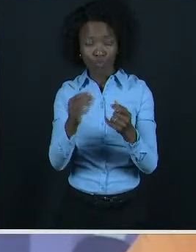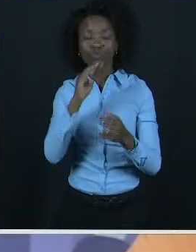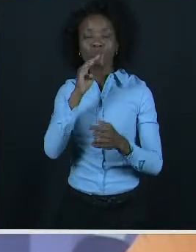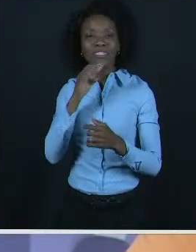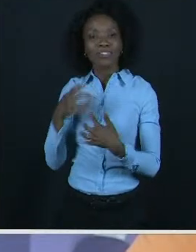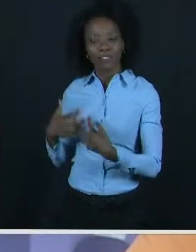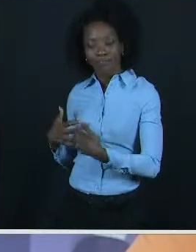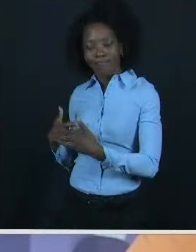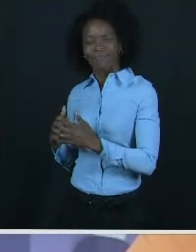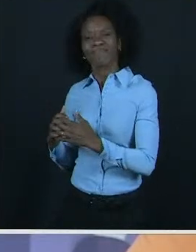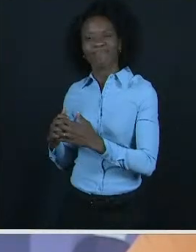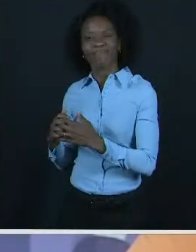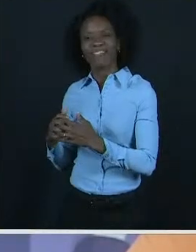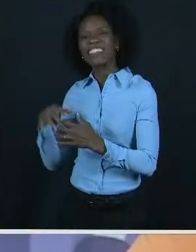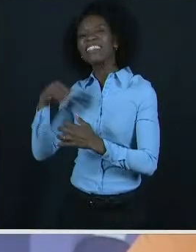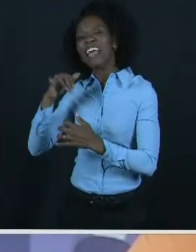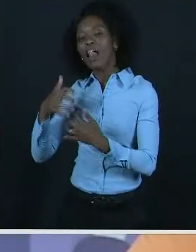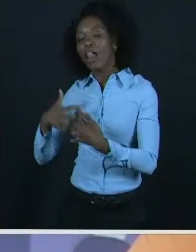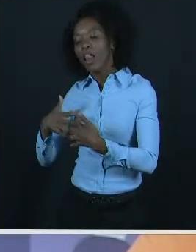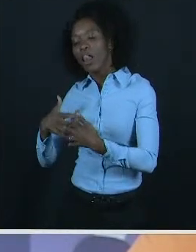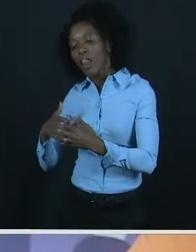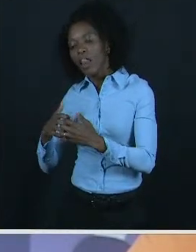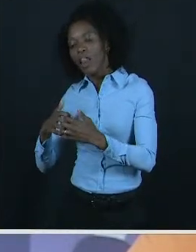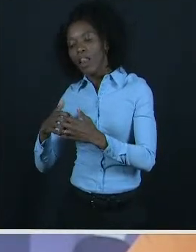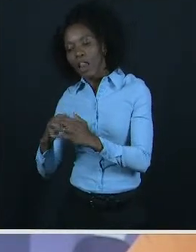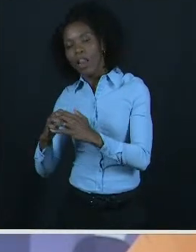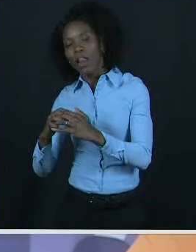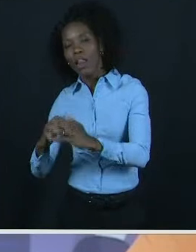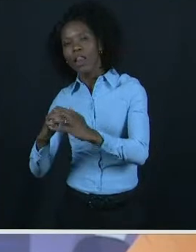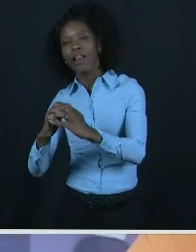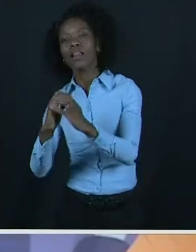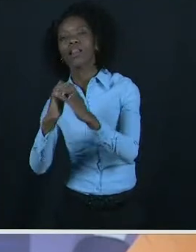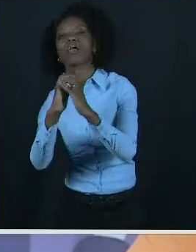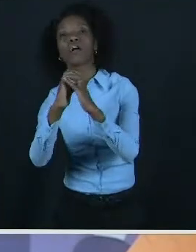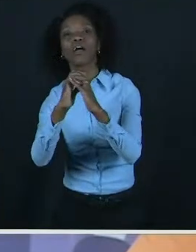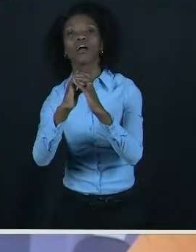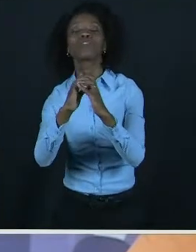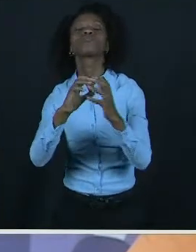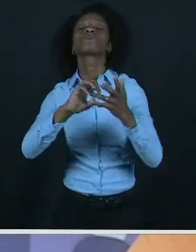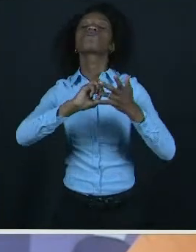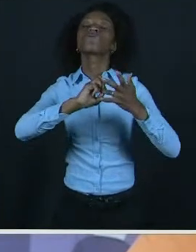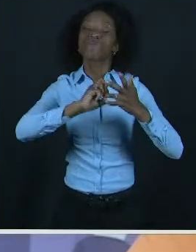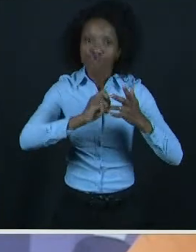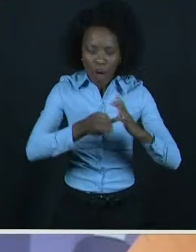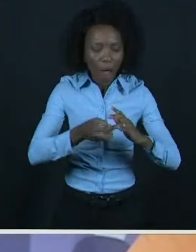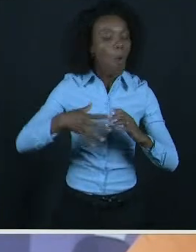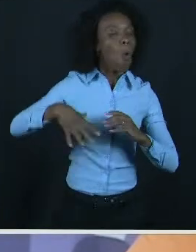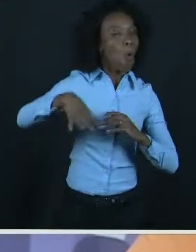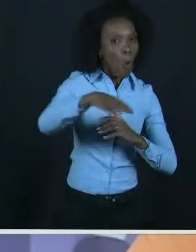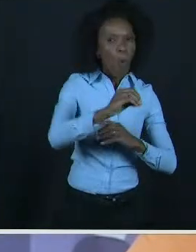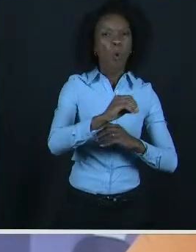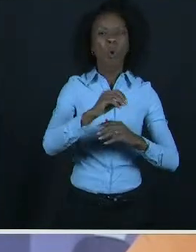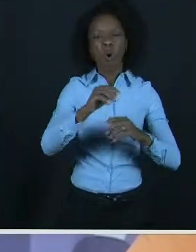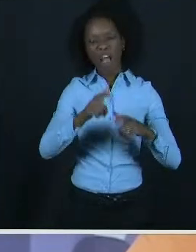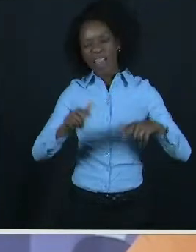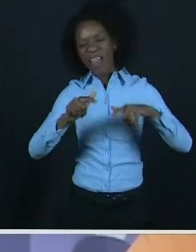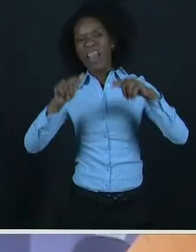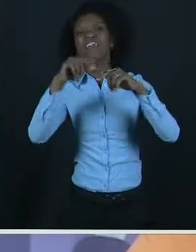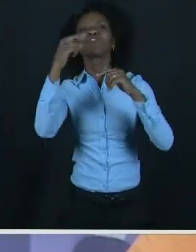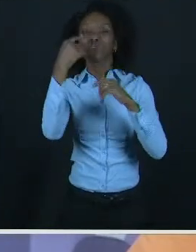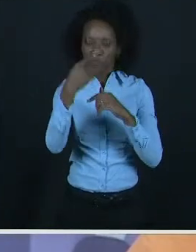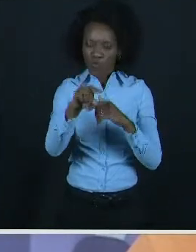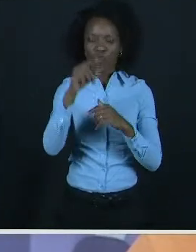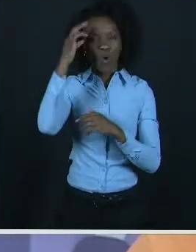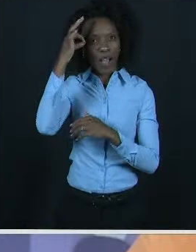implementation and we are working to institutionalize it at all levels of government. I said at the